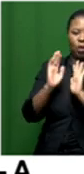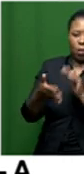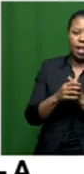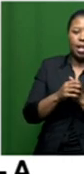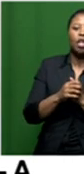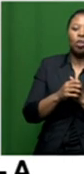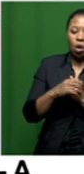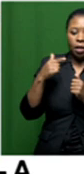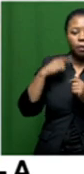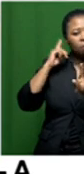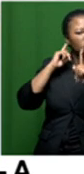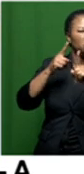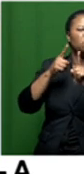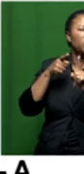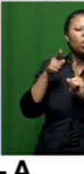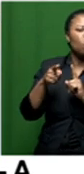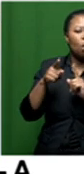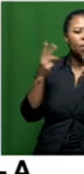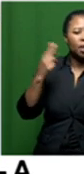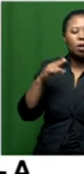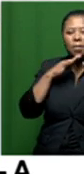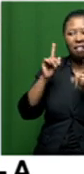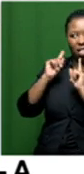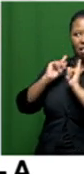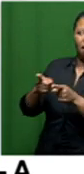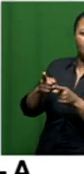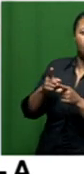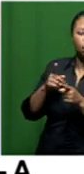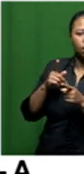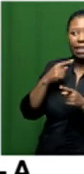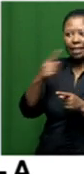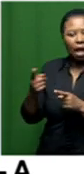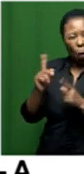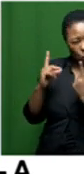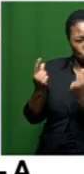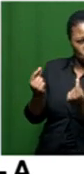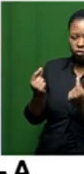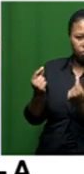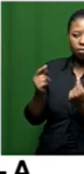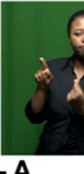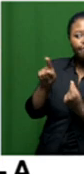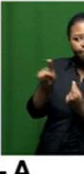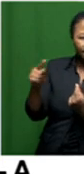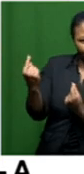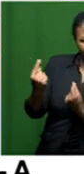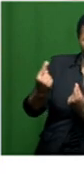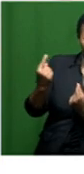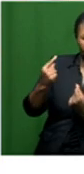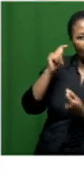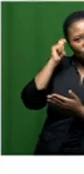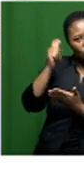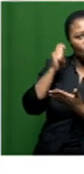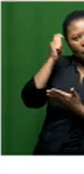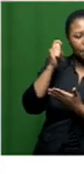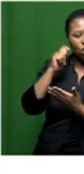what we really wanted was the artists to, we didn't really want to dictate to them what they need to create. We wanted them to use art as a form of therapy. And I think